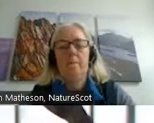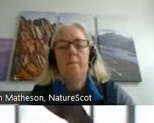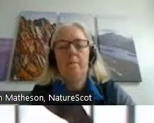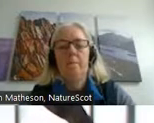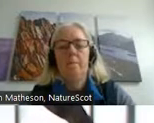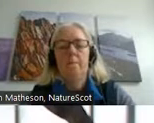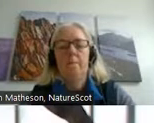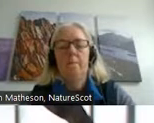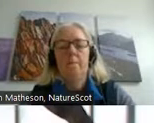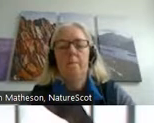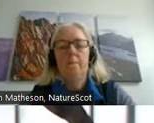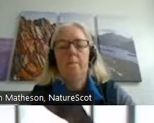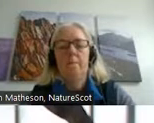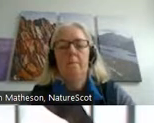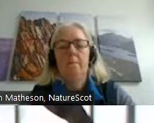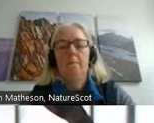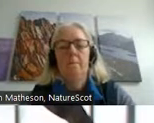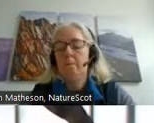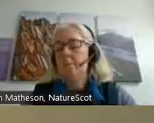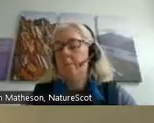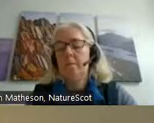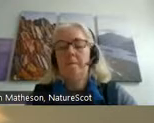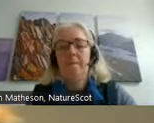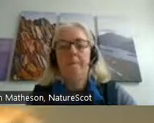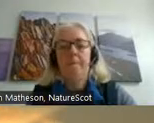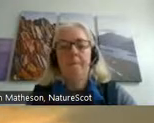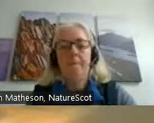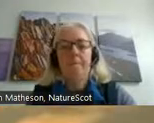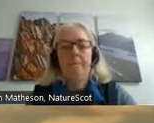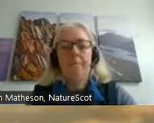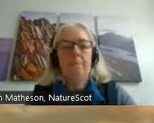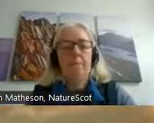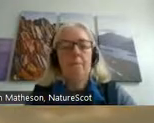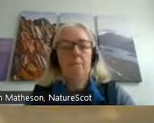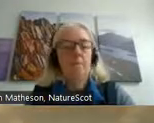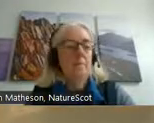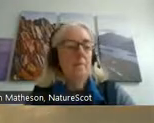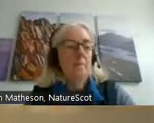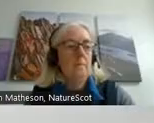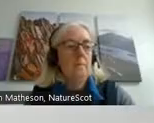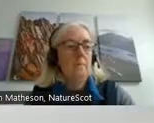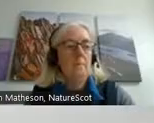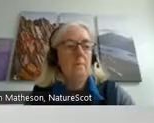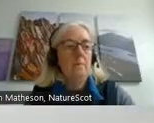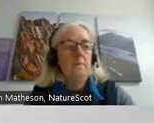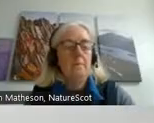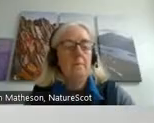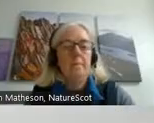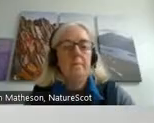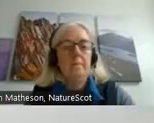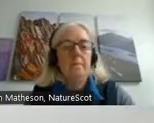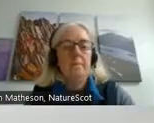drive actions that will lead to massive benefits for biodiversity and our climate. So it seems the